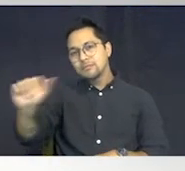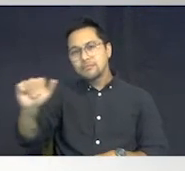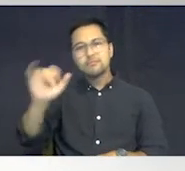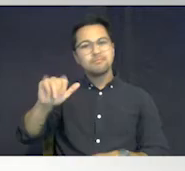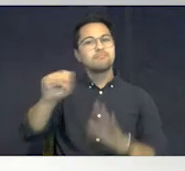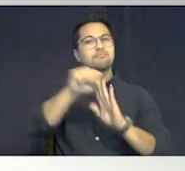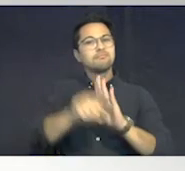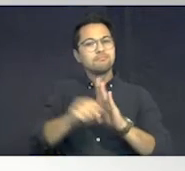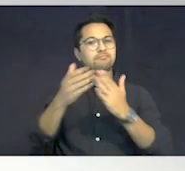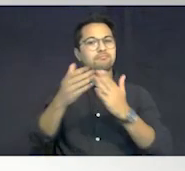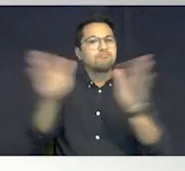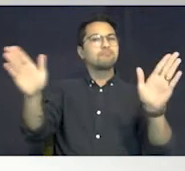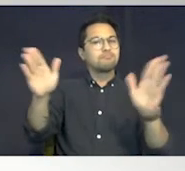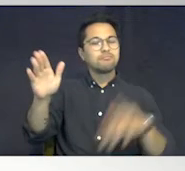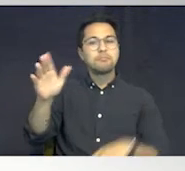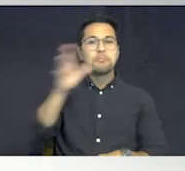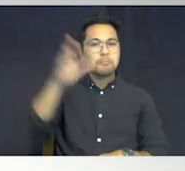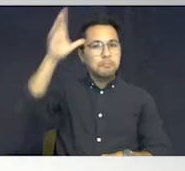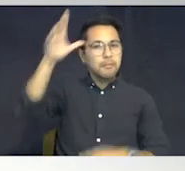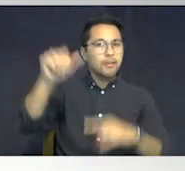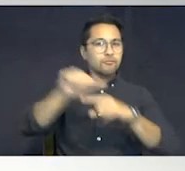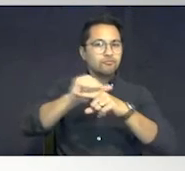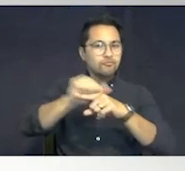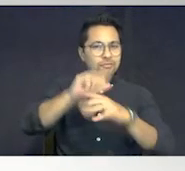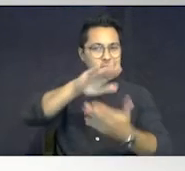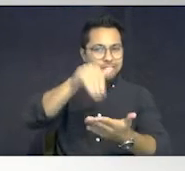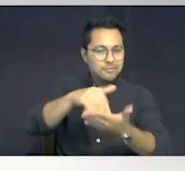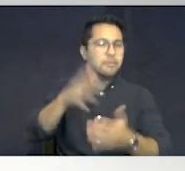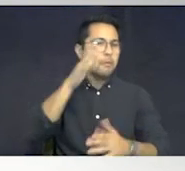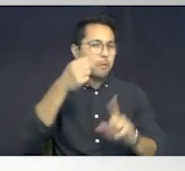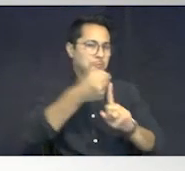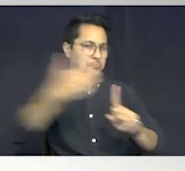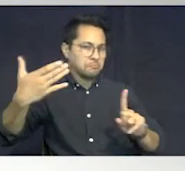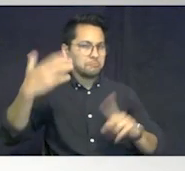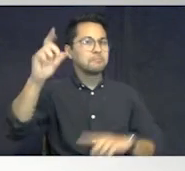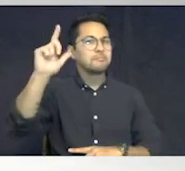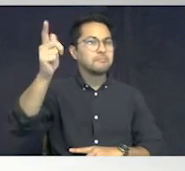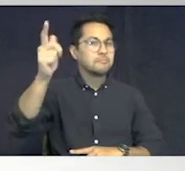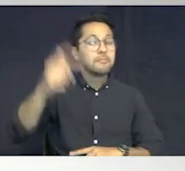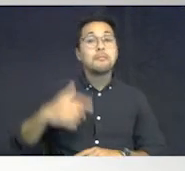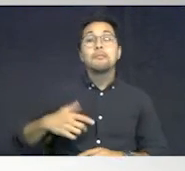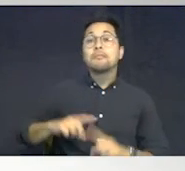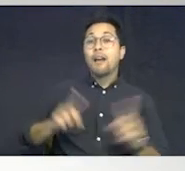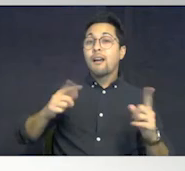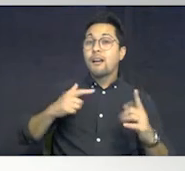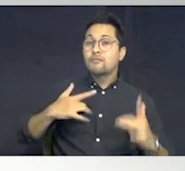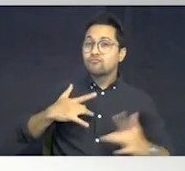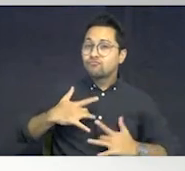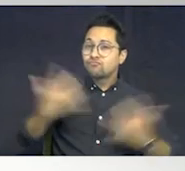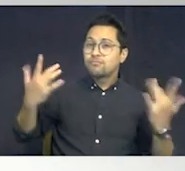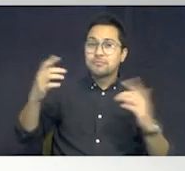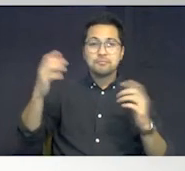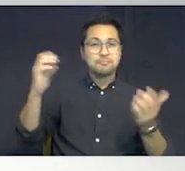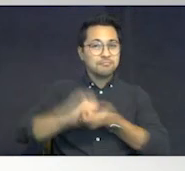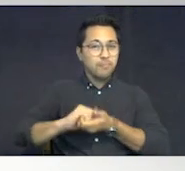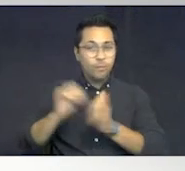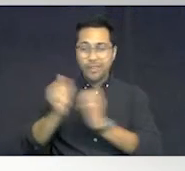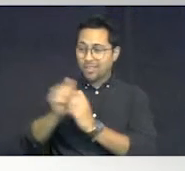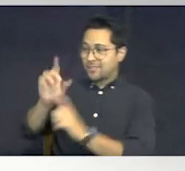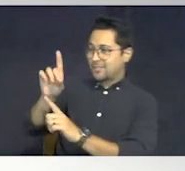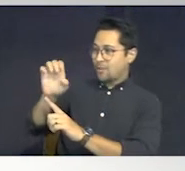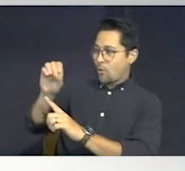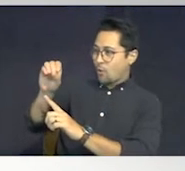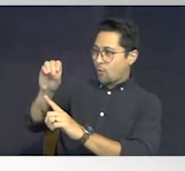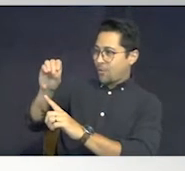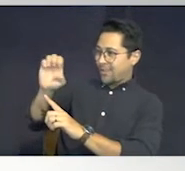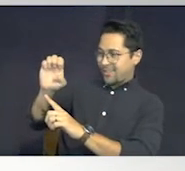statewide parent training information center. I'm going to talk about that a little bit later. But I'm thrilled to be here in partnership with DOE in